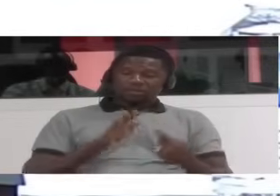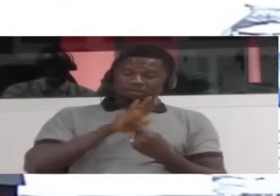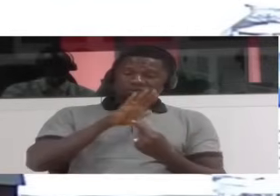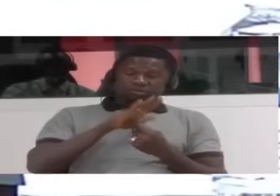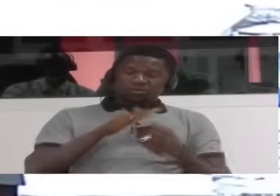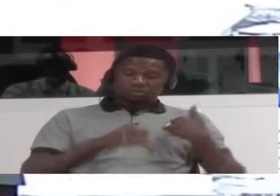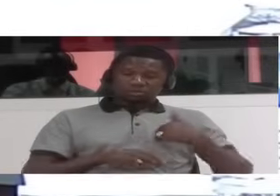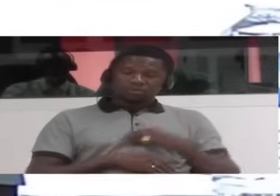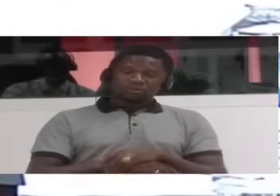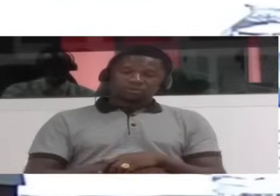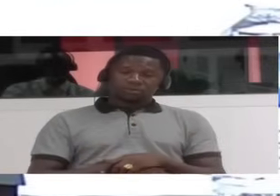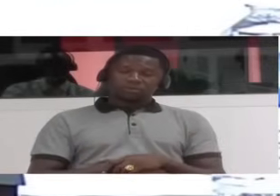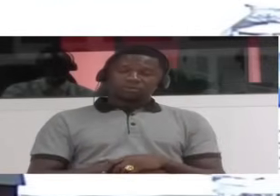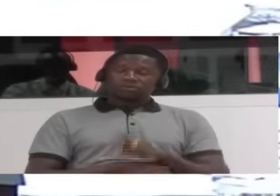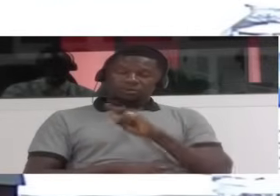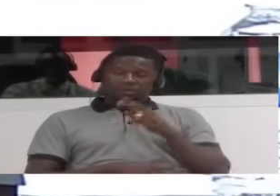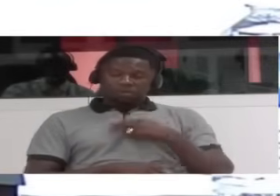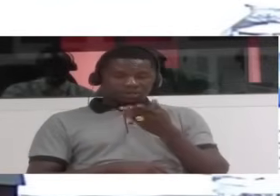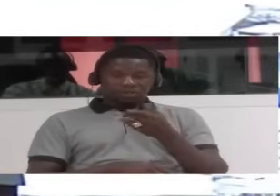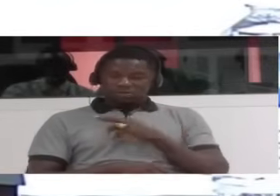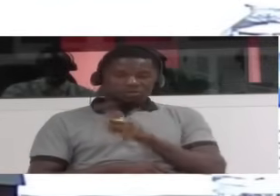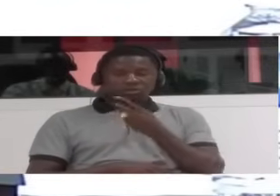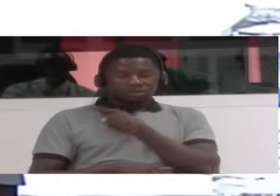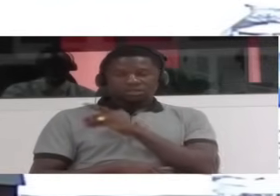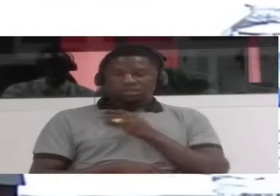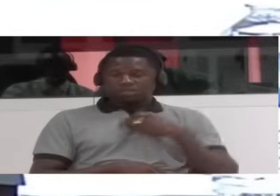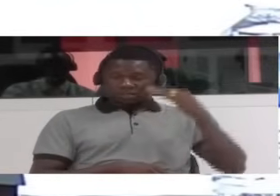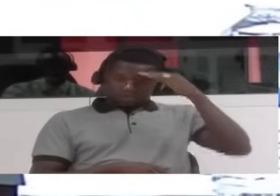crime was not treated as a crime. Yes.